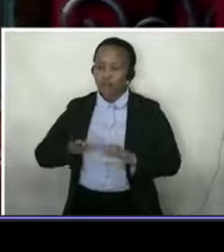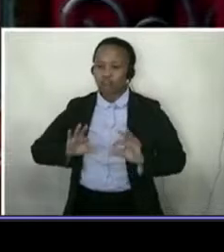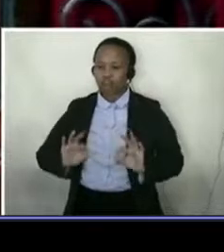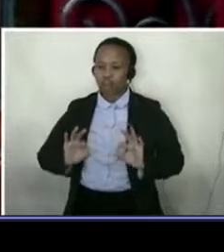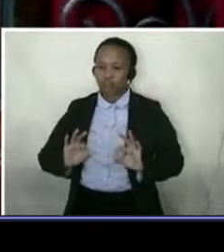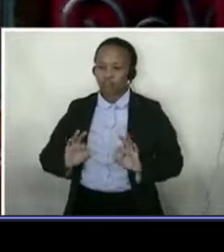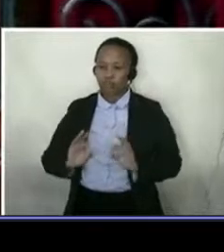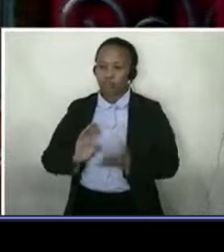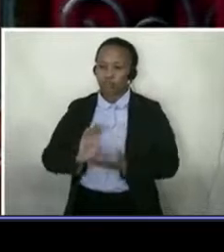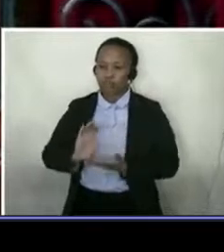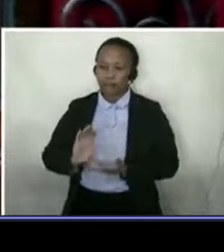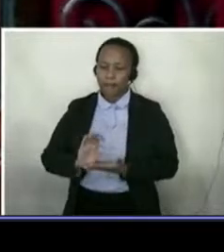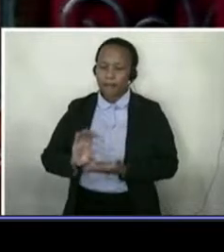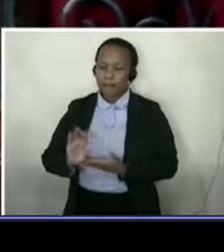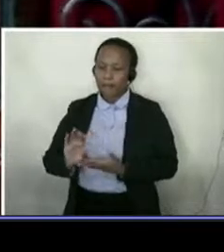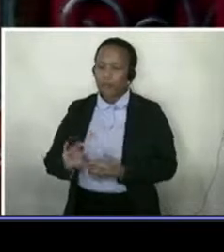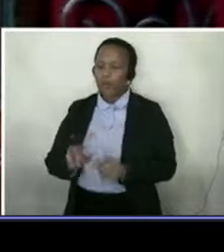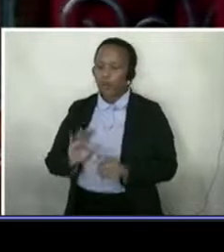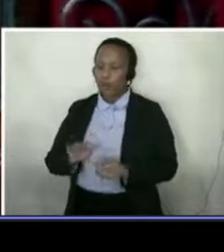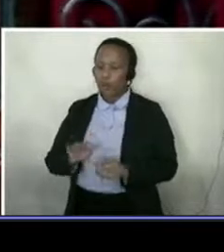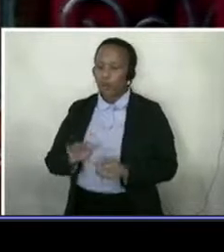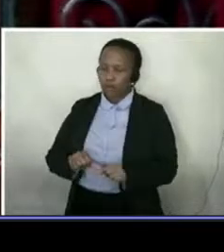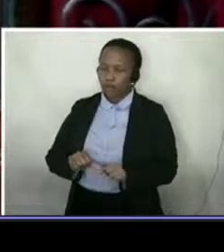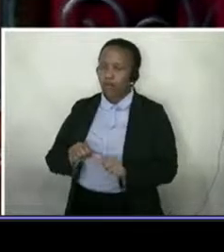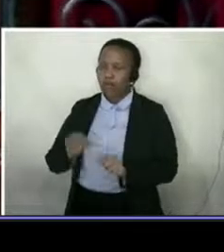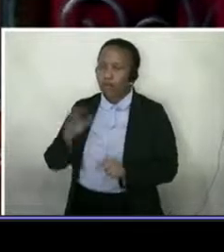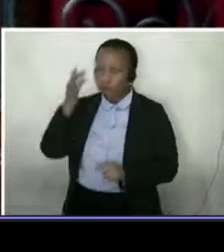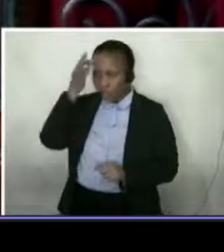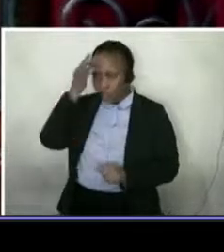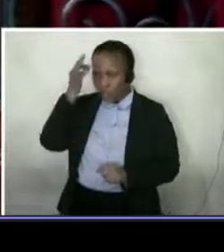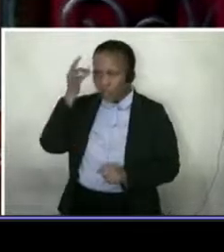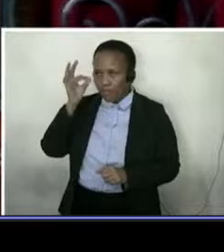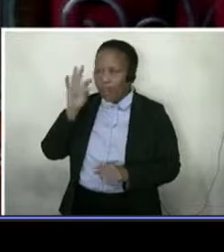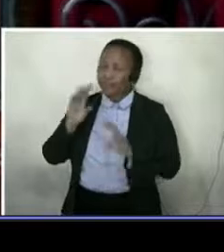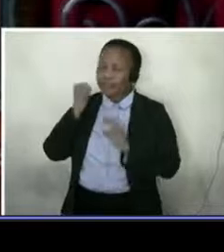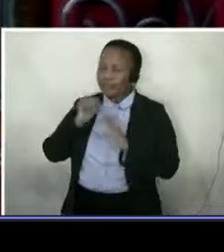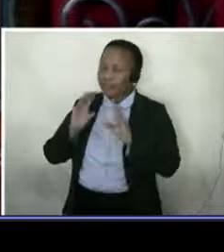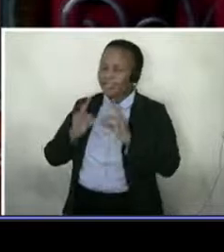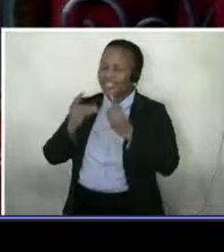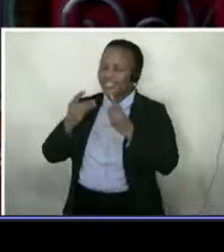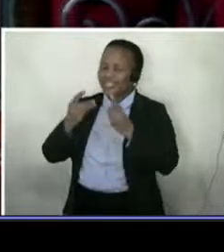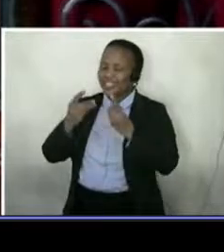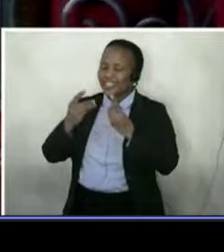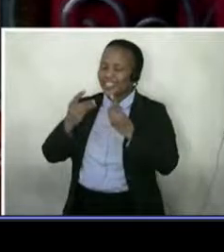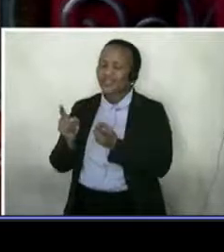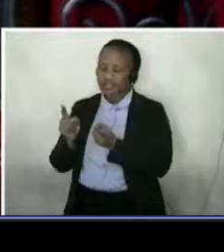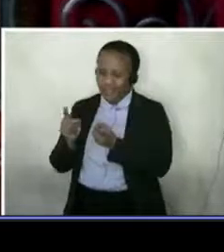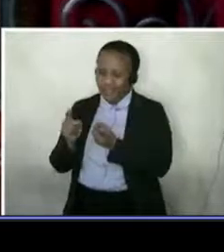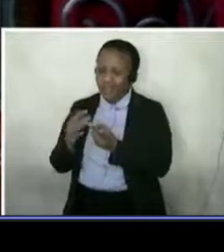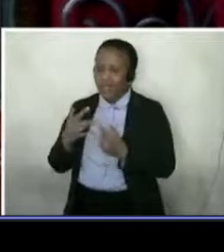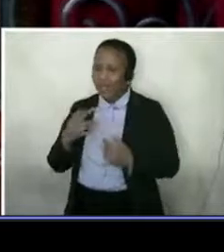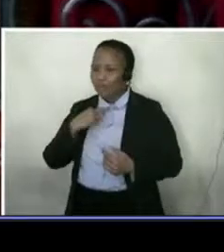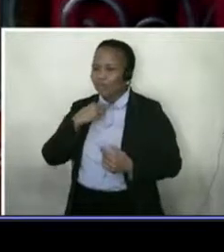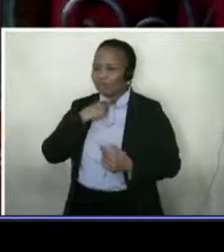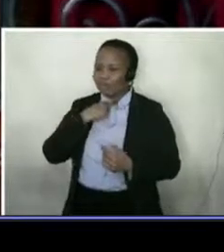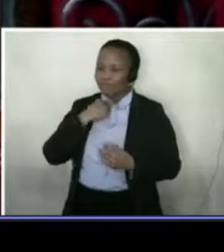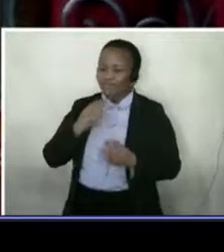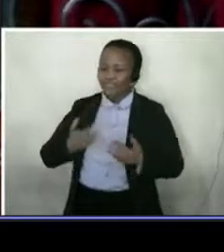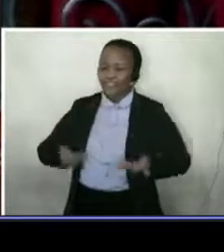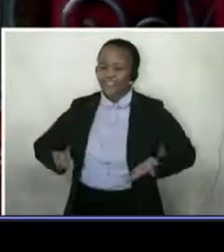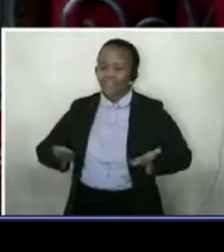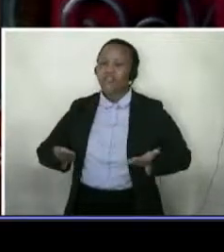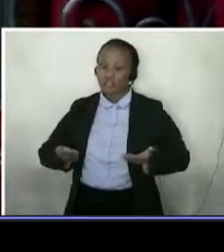It will complete and cripple the department's capability to render services and execute its